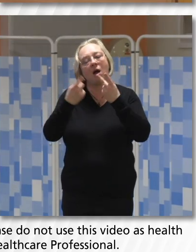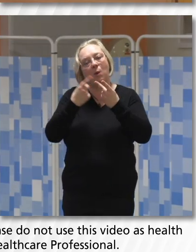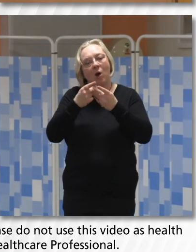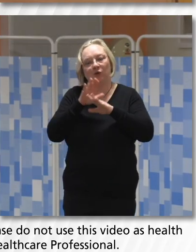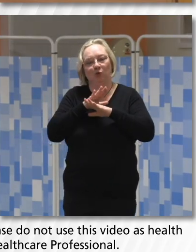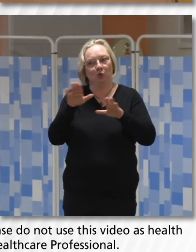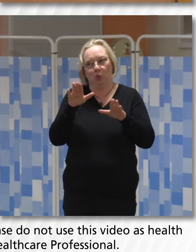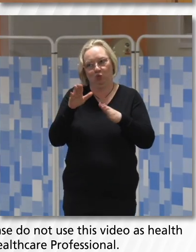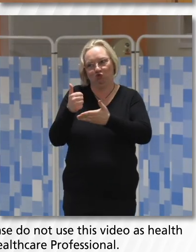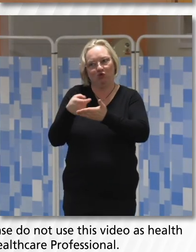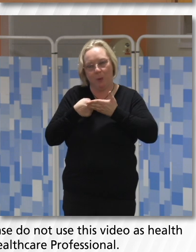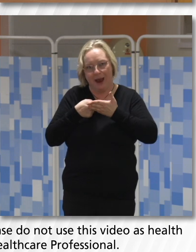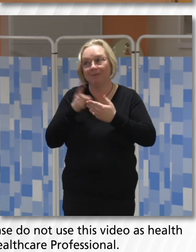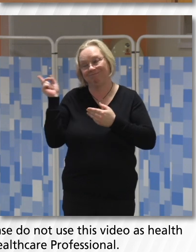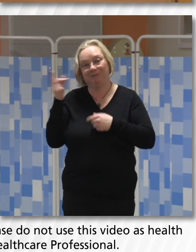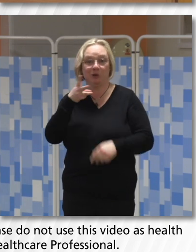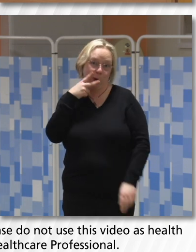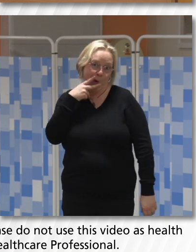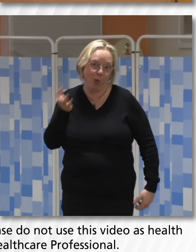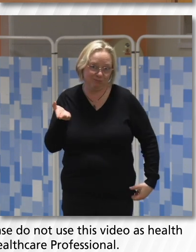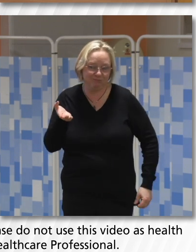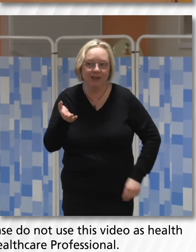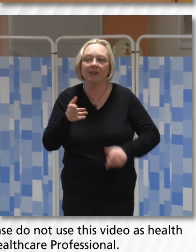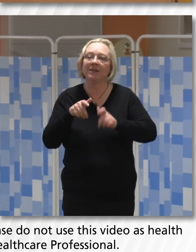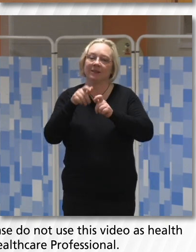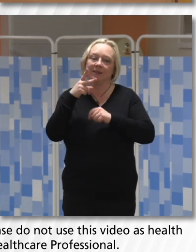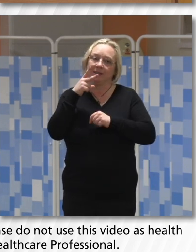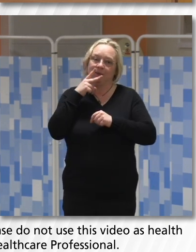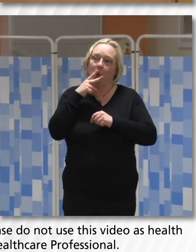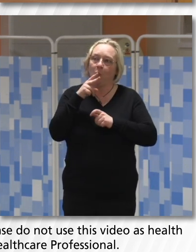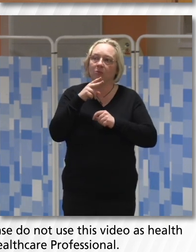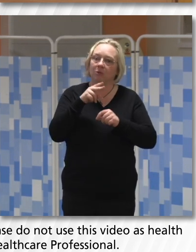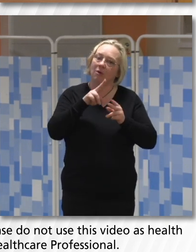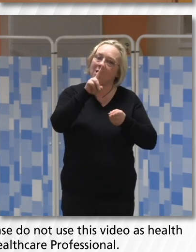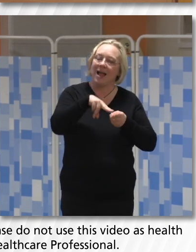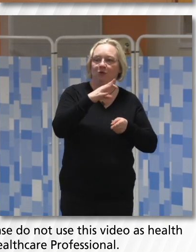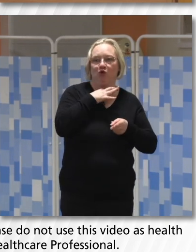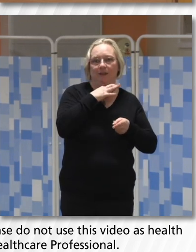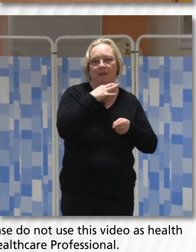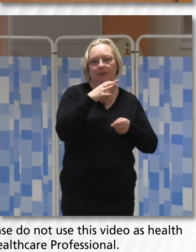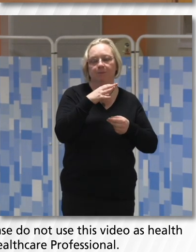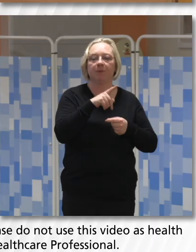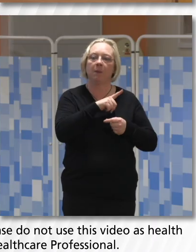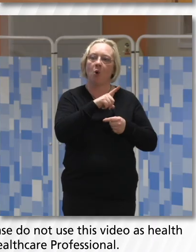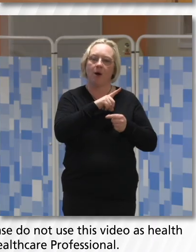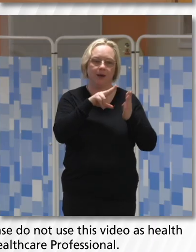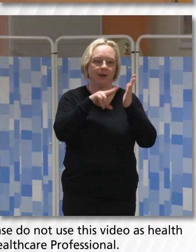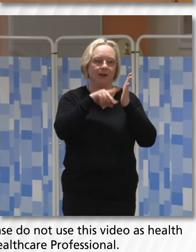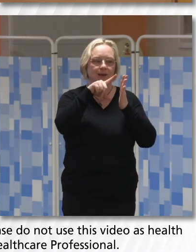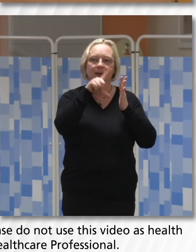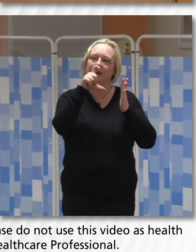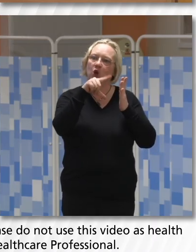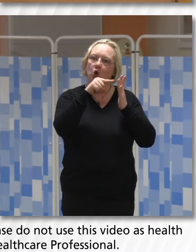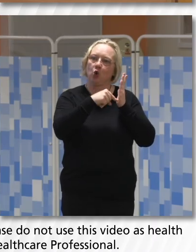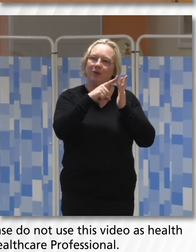is smoking. People who smoke are less likely to get Parkinson's, probably because the nicotine attaches to the receptors